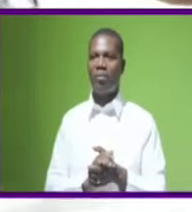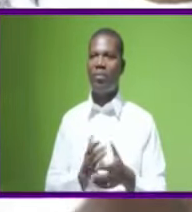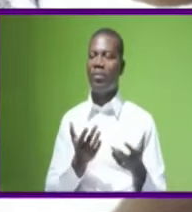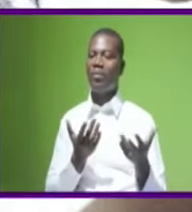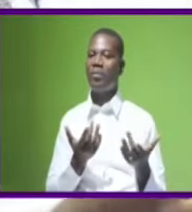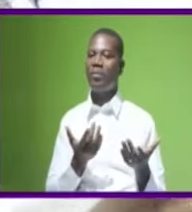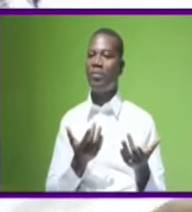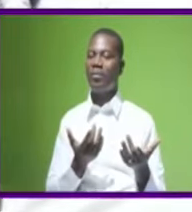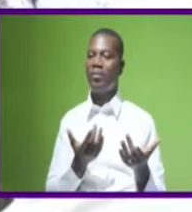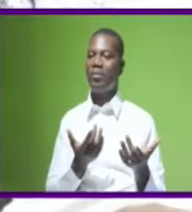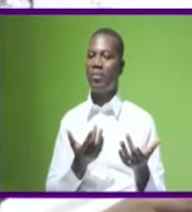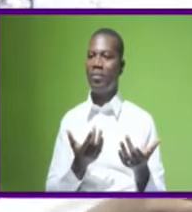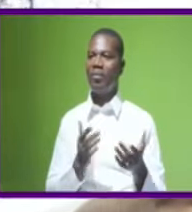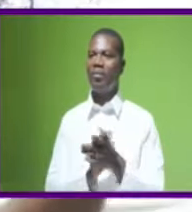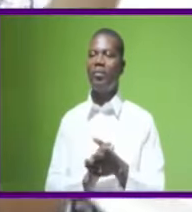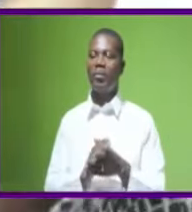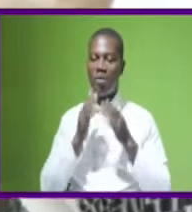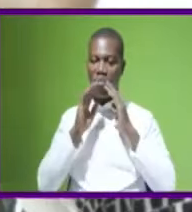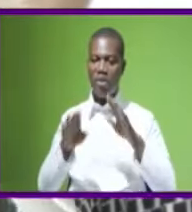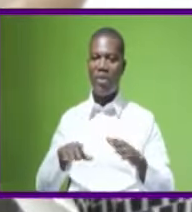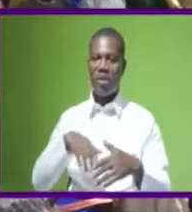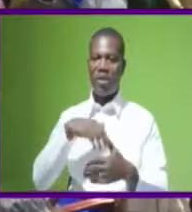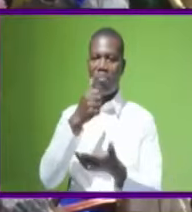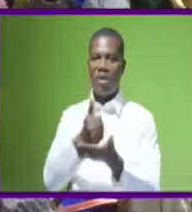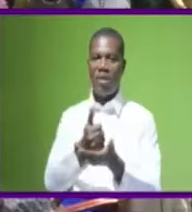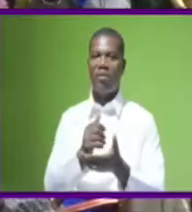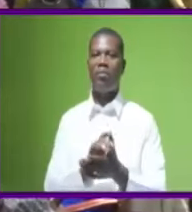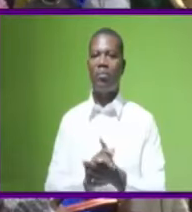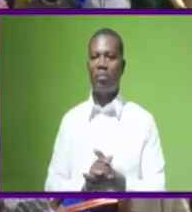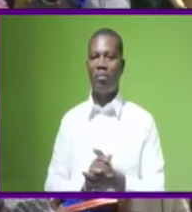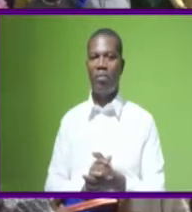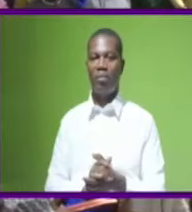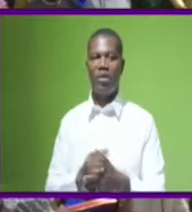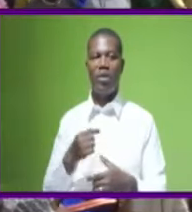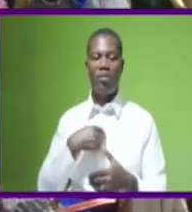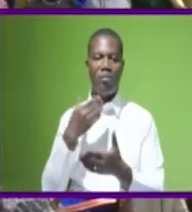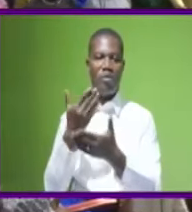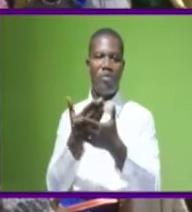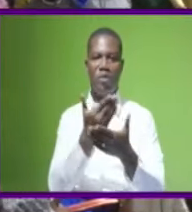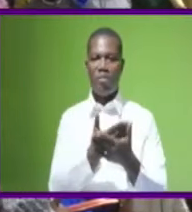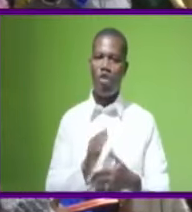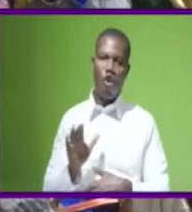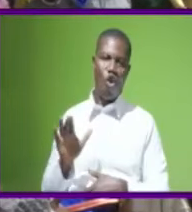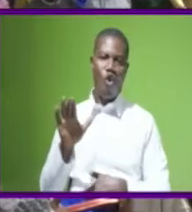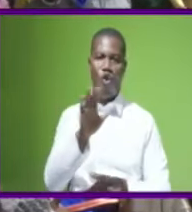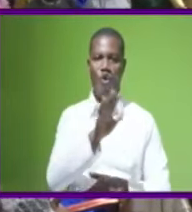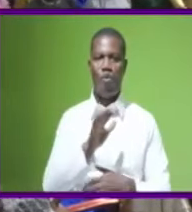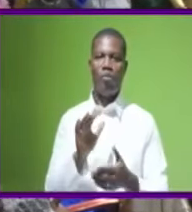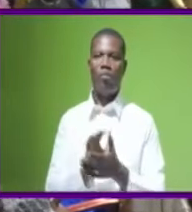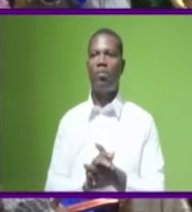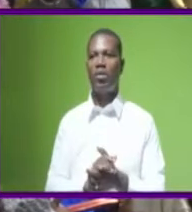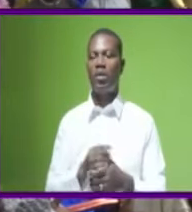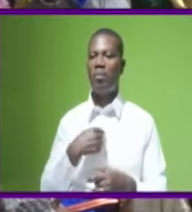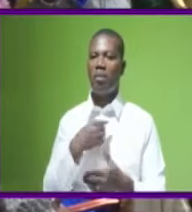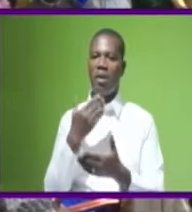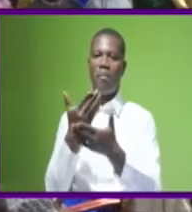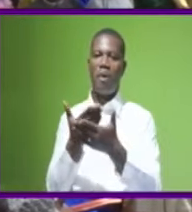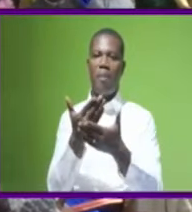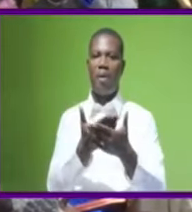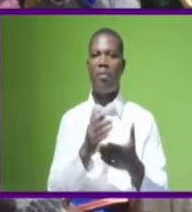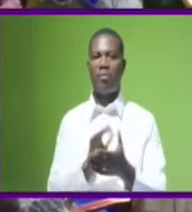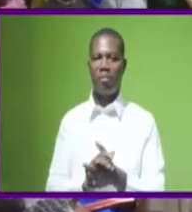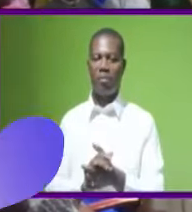Abutrenko. Yes. Amen. Amen. Messere yenye now. Messere.